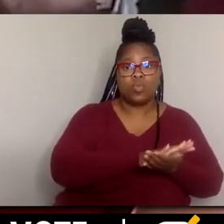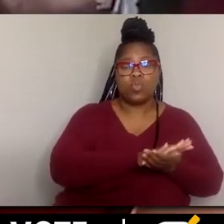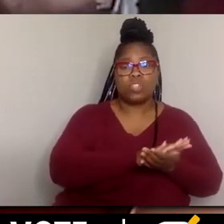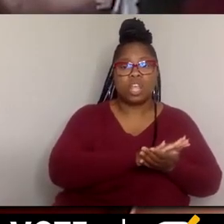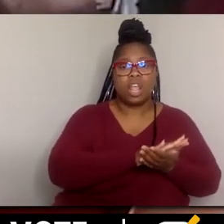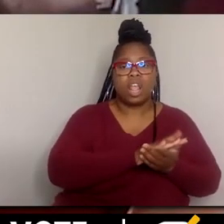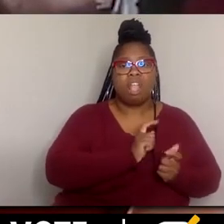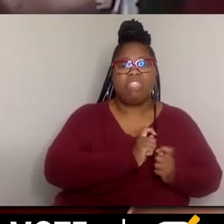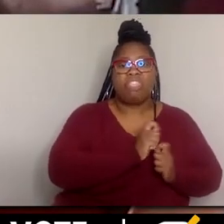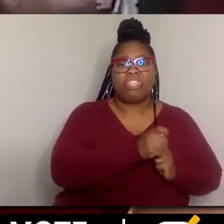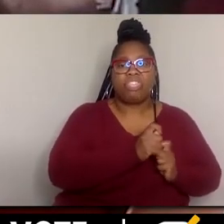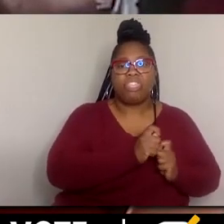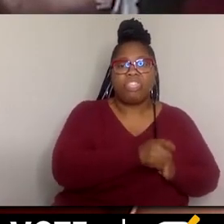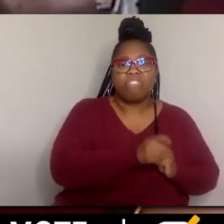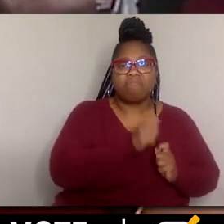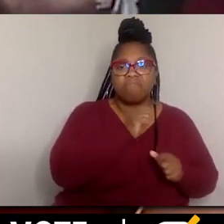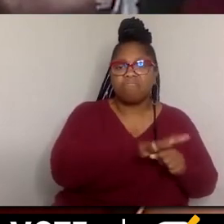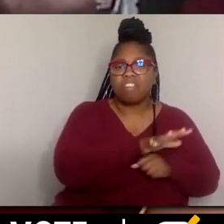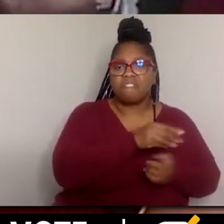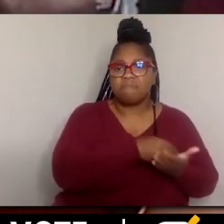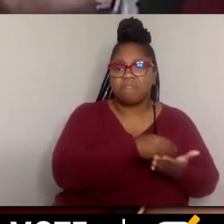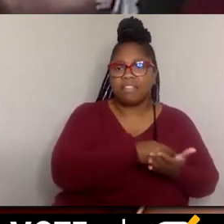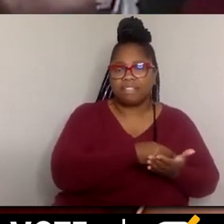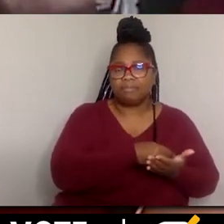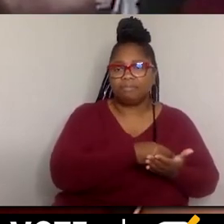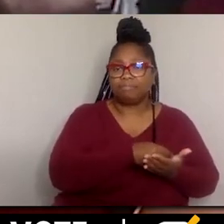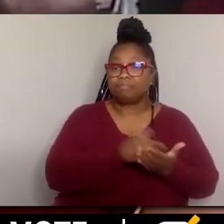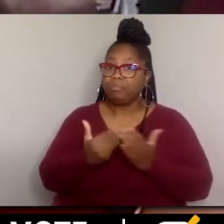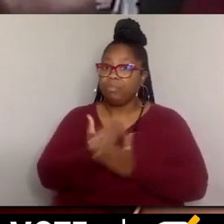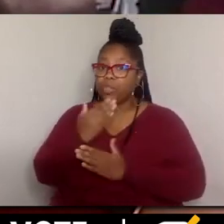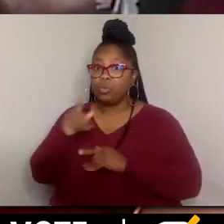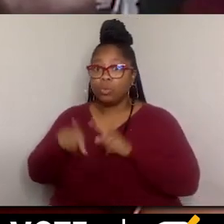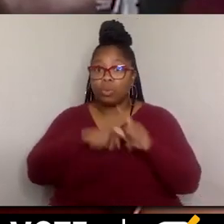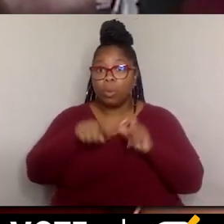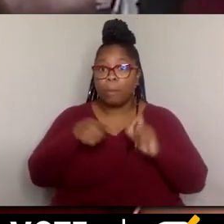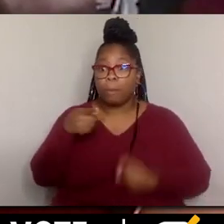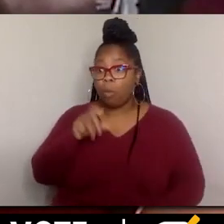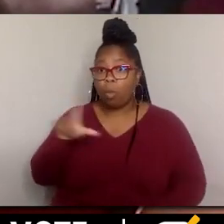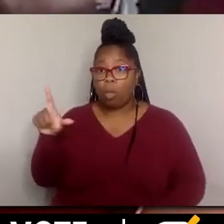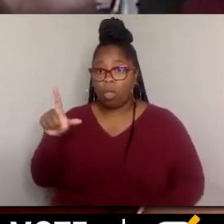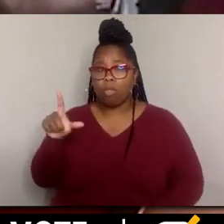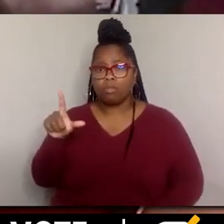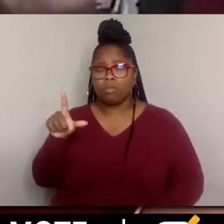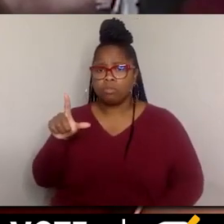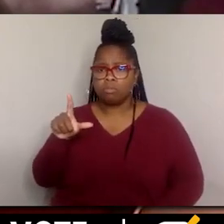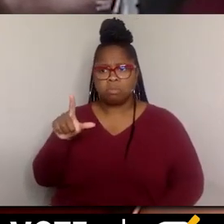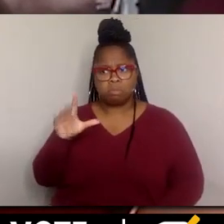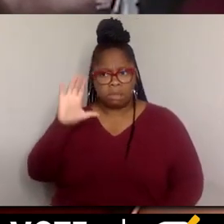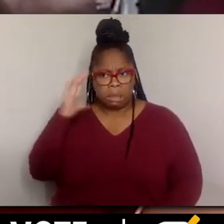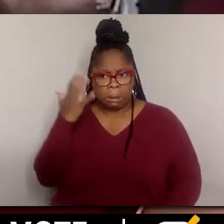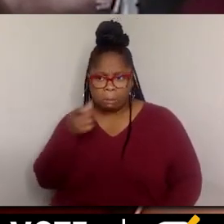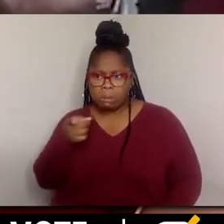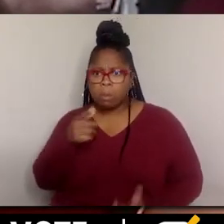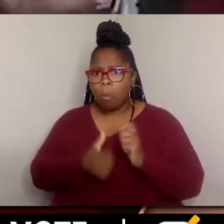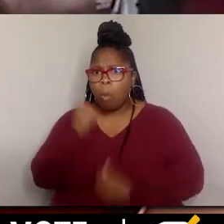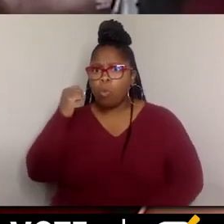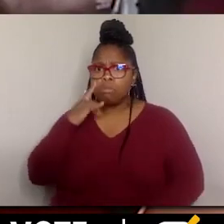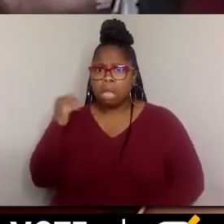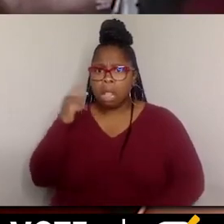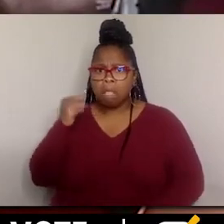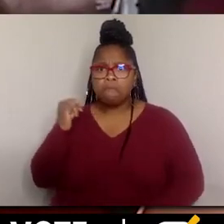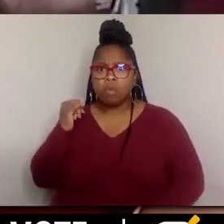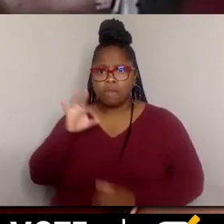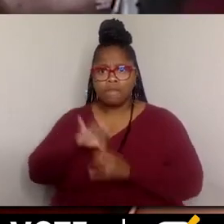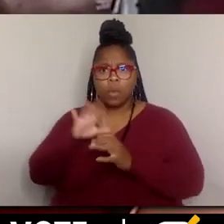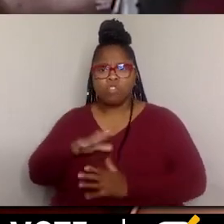we need. And a new poll shows that most California voters support Prop